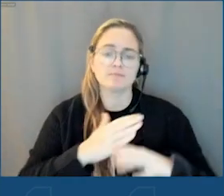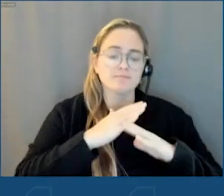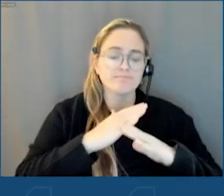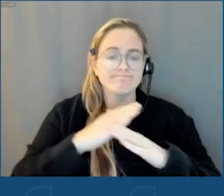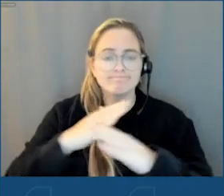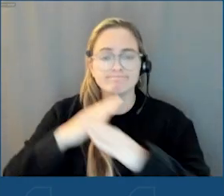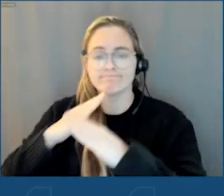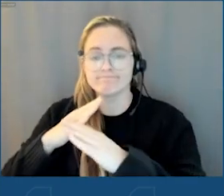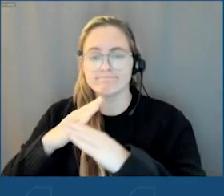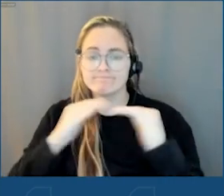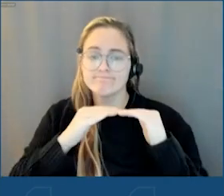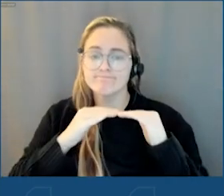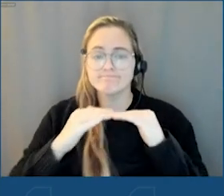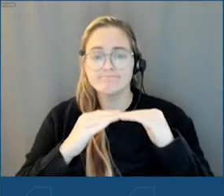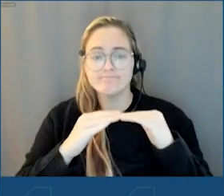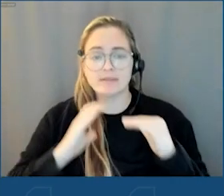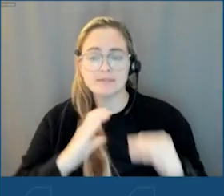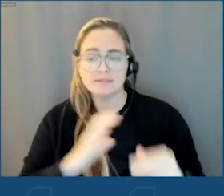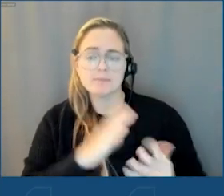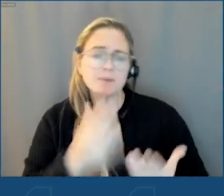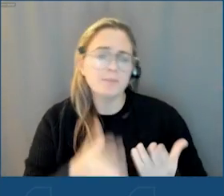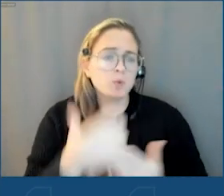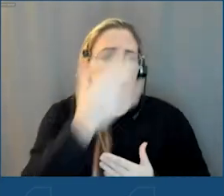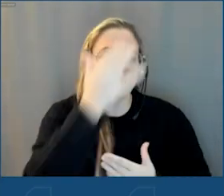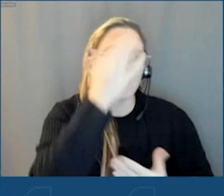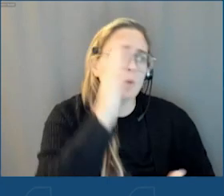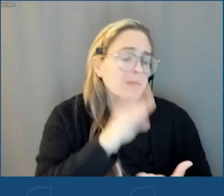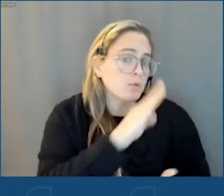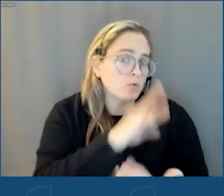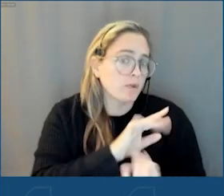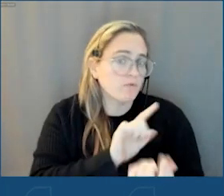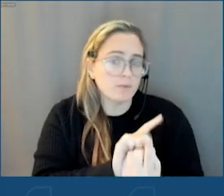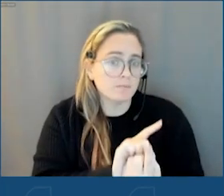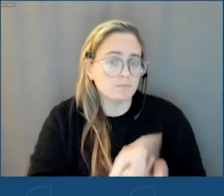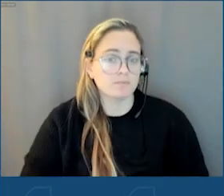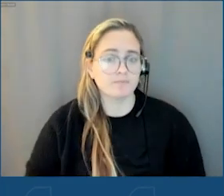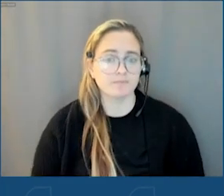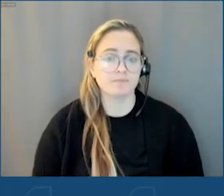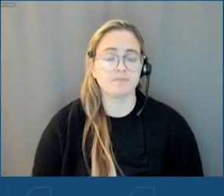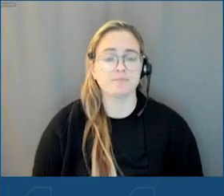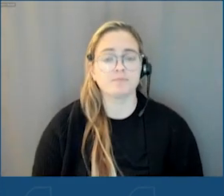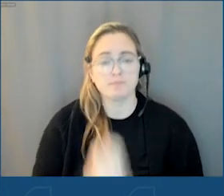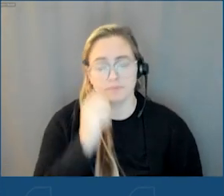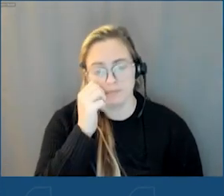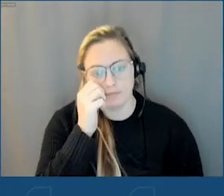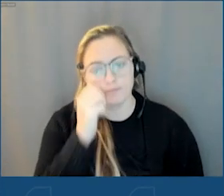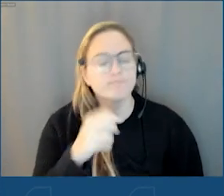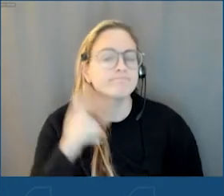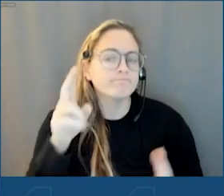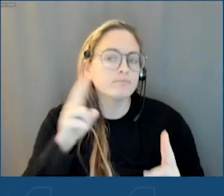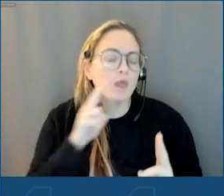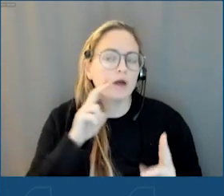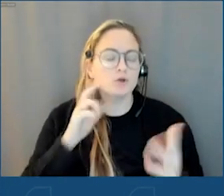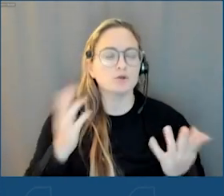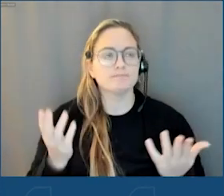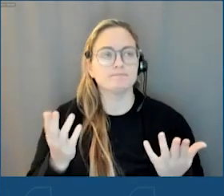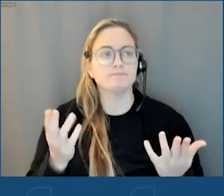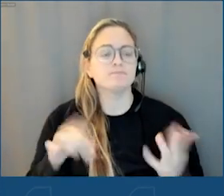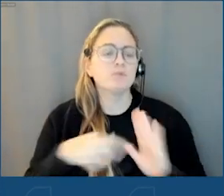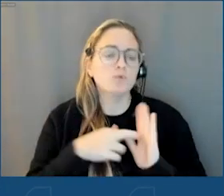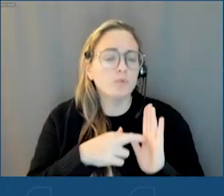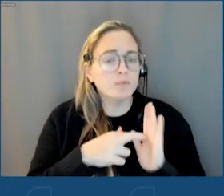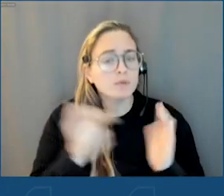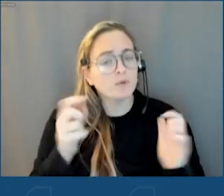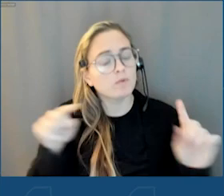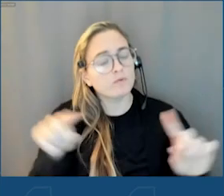fellow citizens, people you may know, people you may never know. And I'm so honored to be able to represent all of